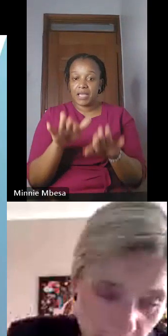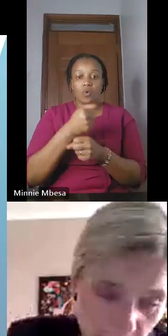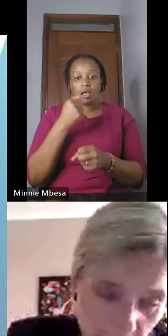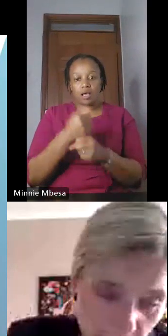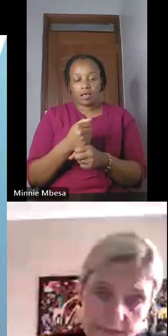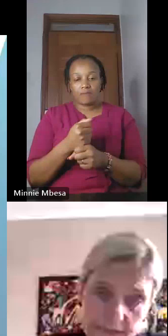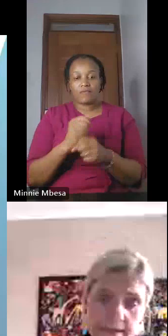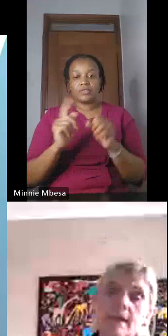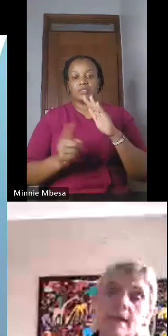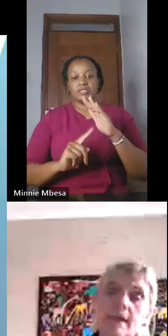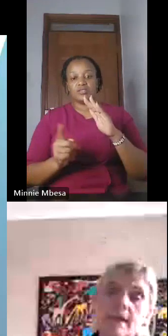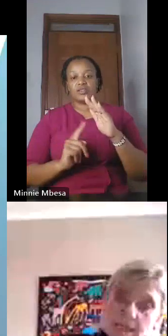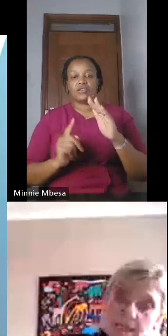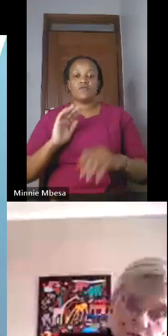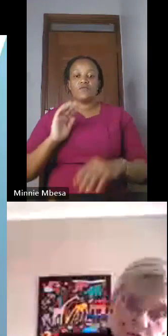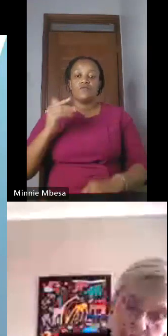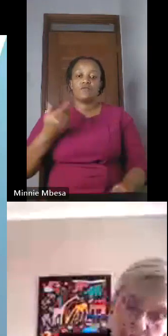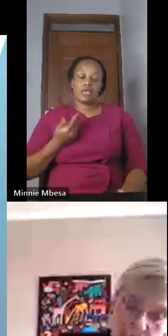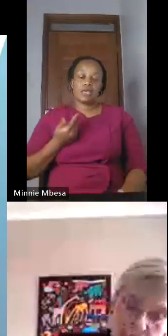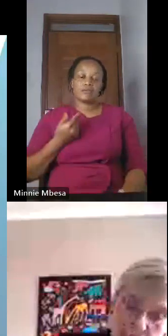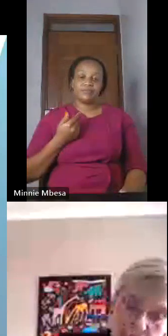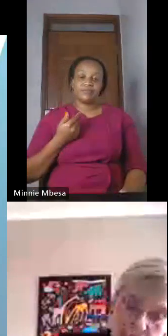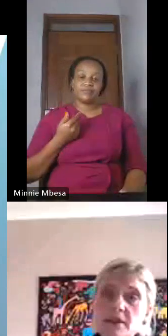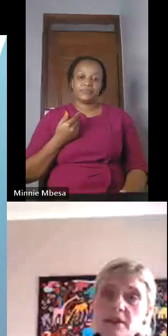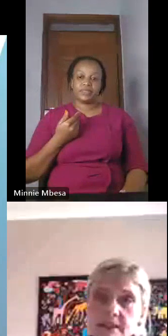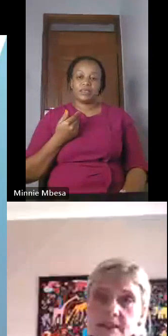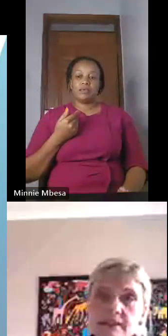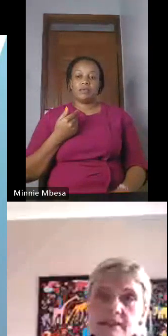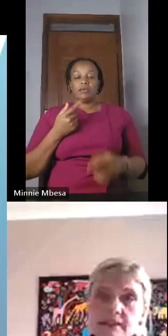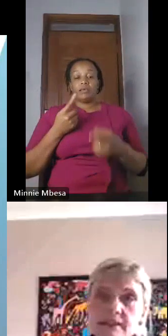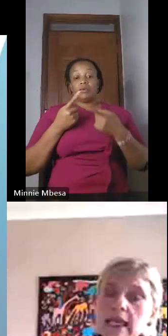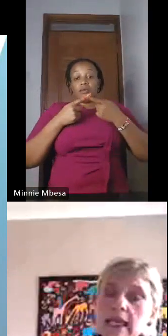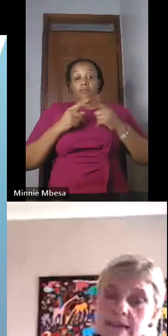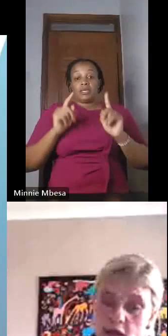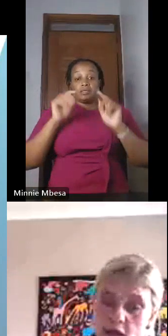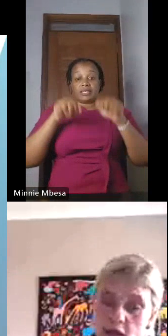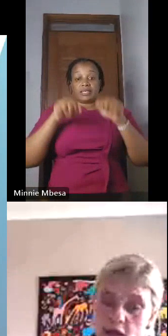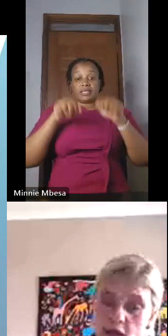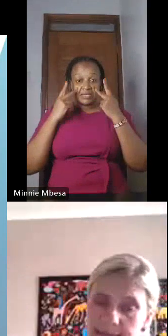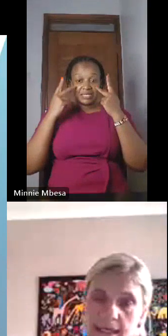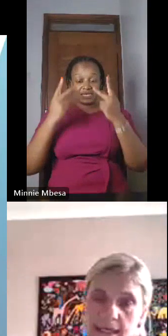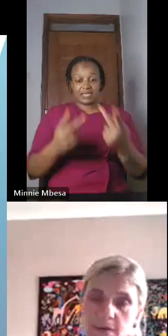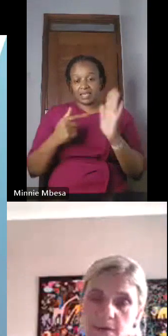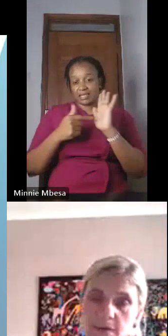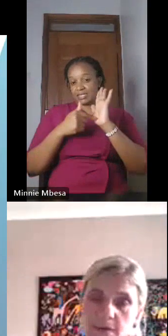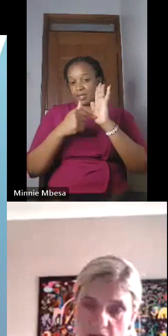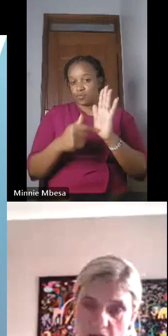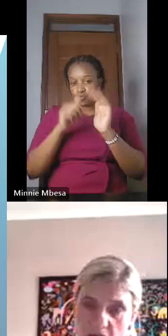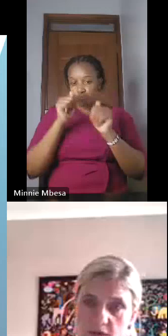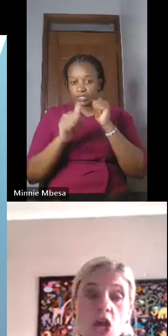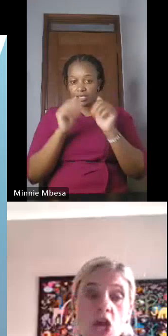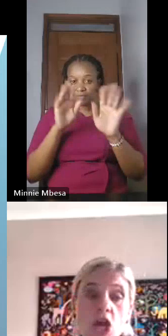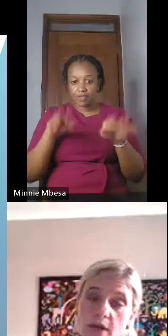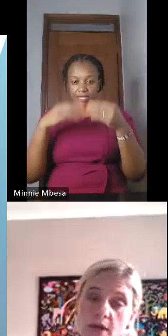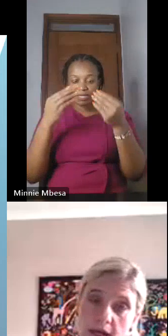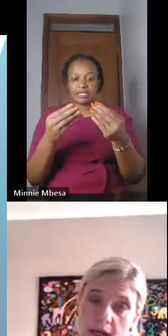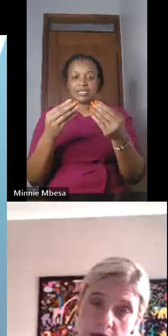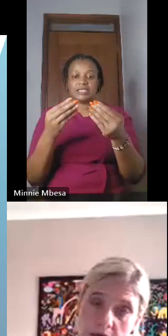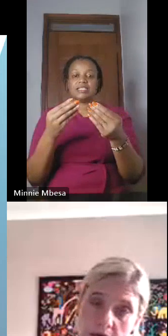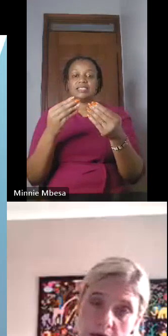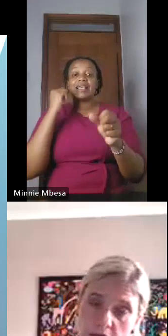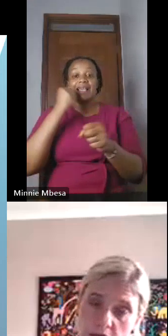making up the example again. But can you see the example that I've just given is completely a career change?